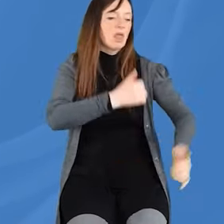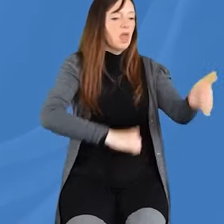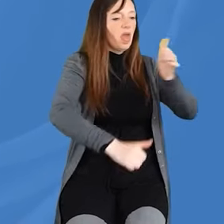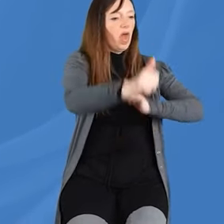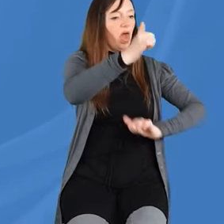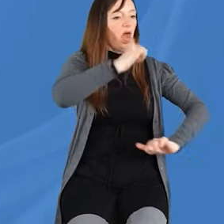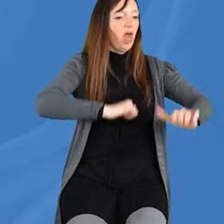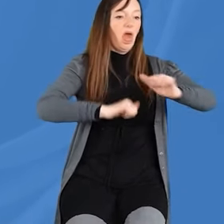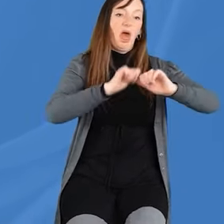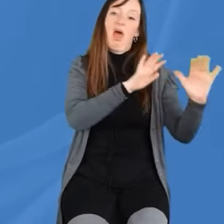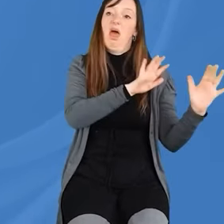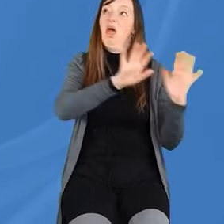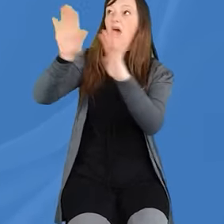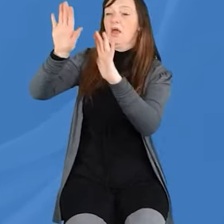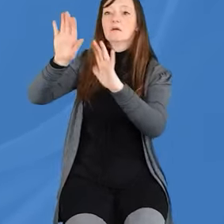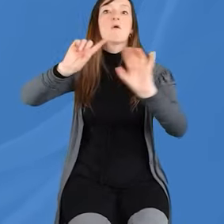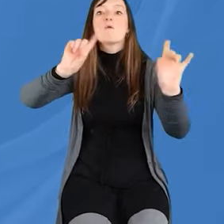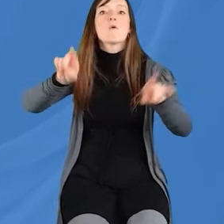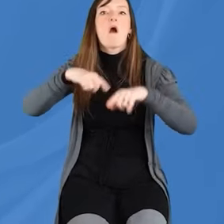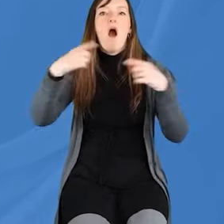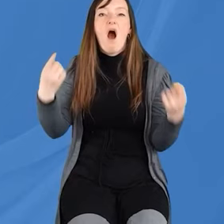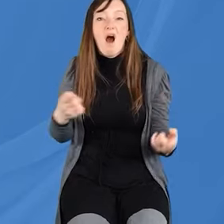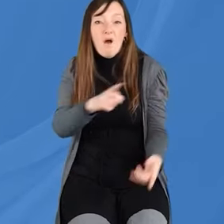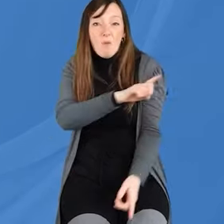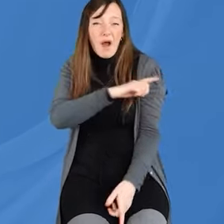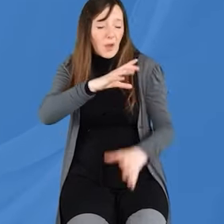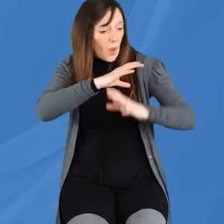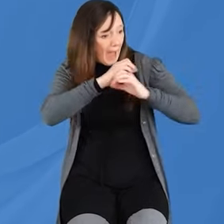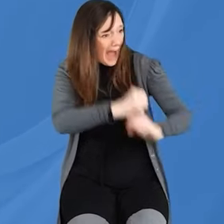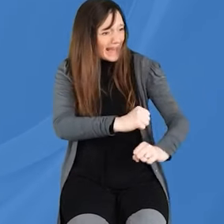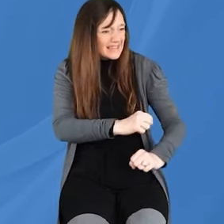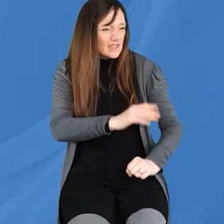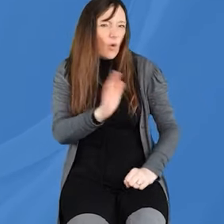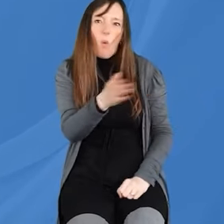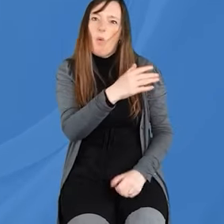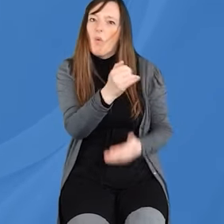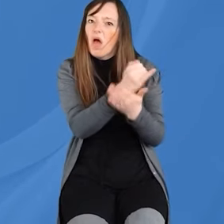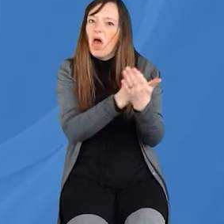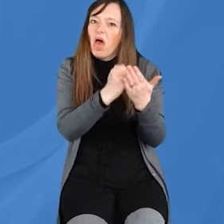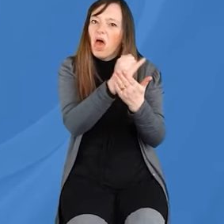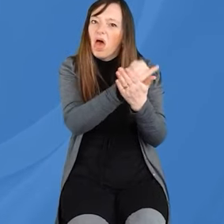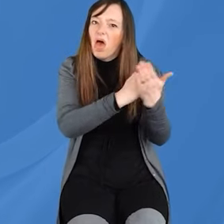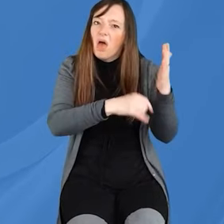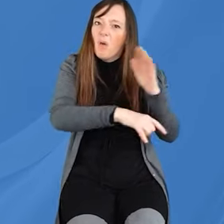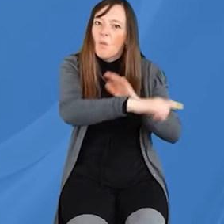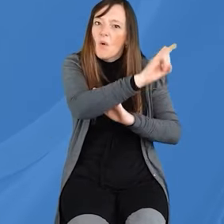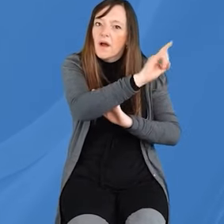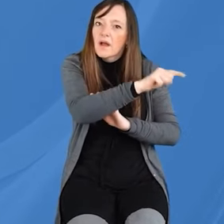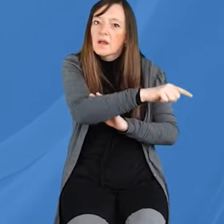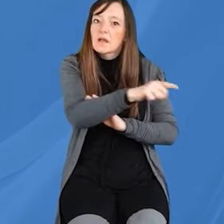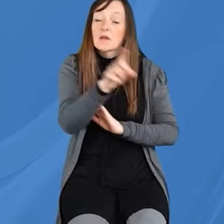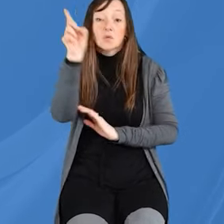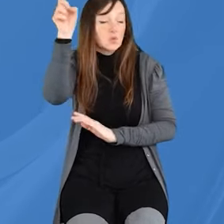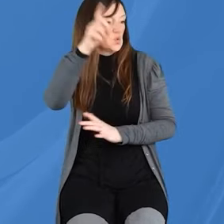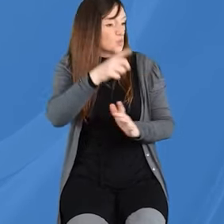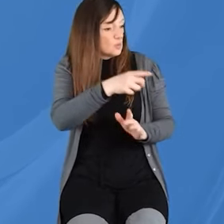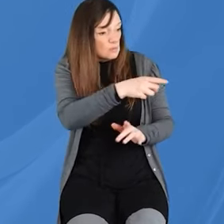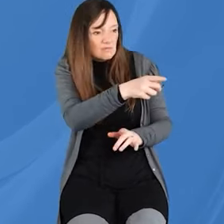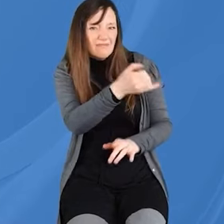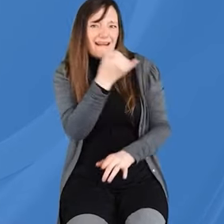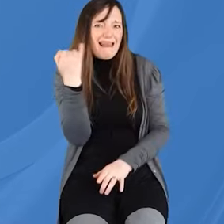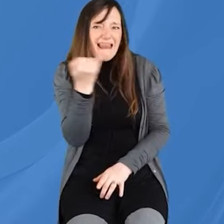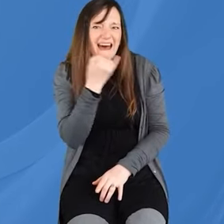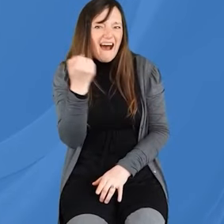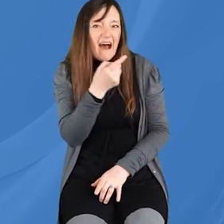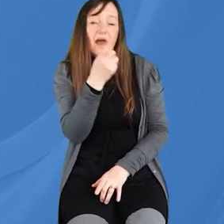shall not stand before your eyes. You hate all evildoers. You destroy those